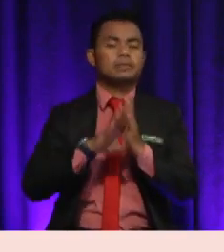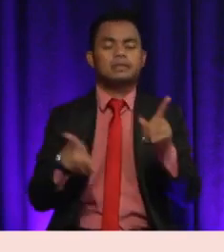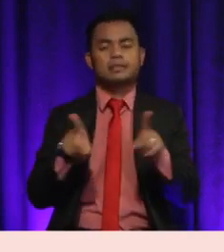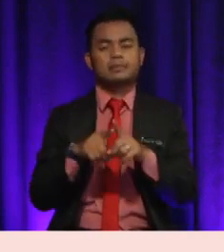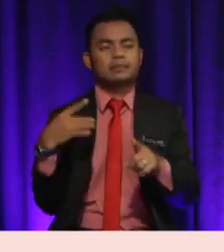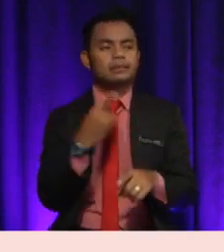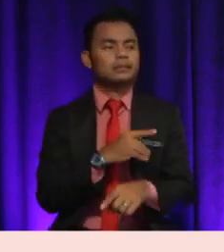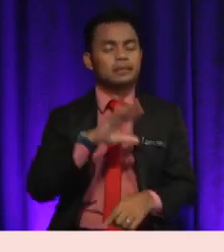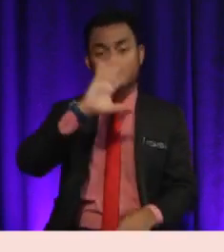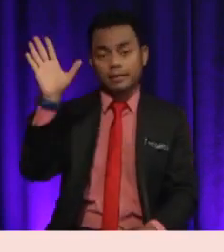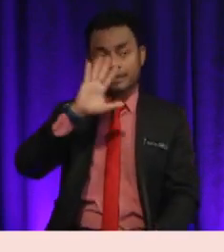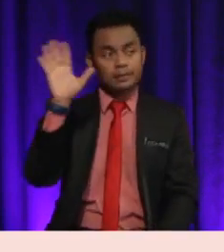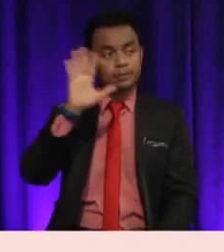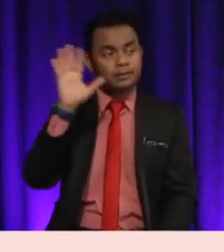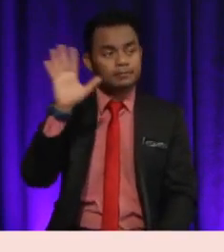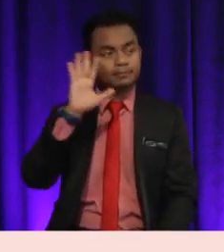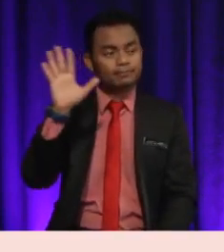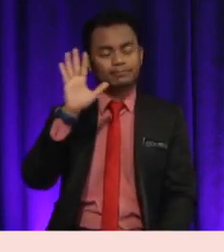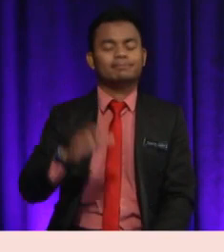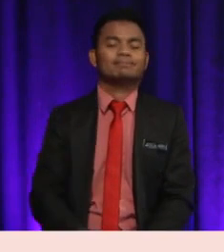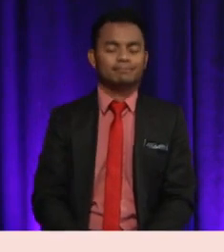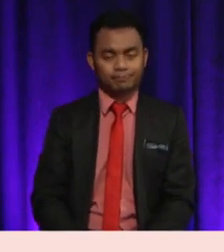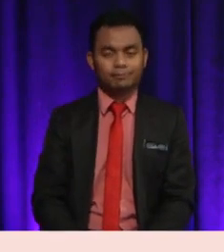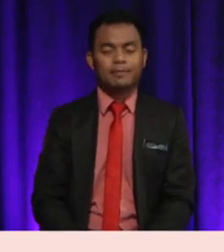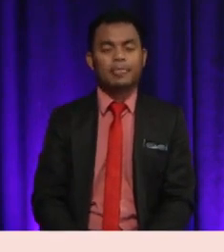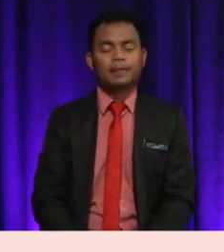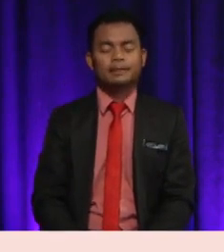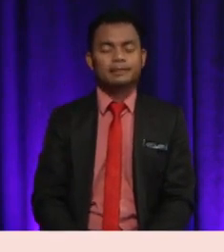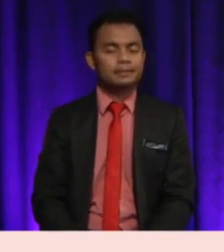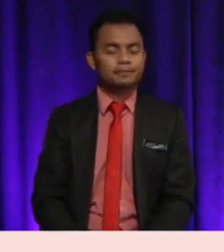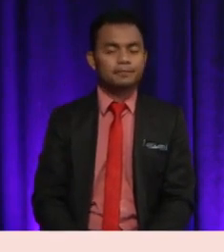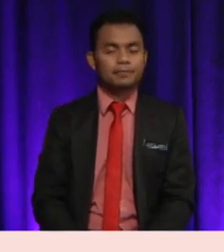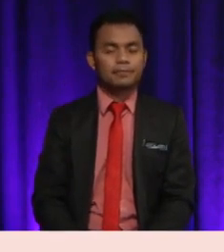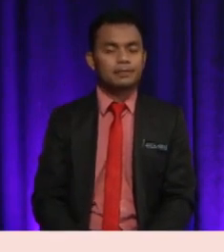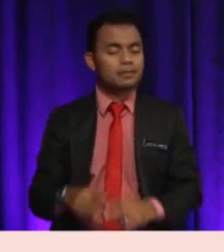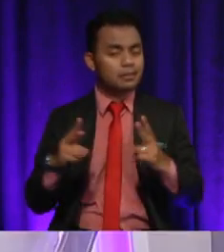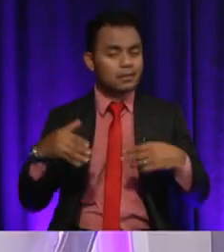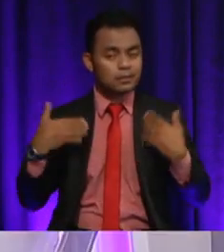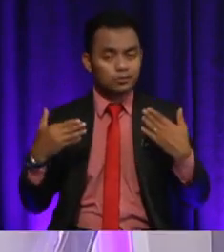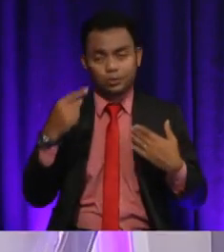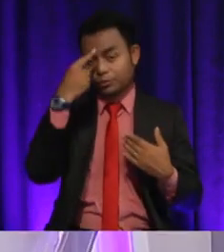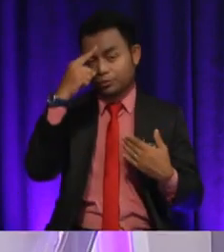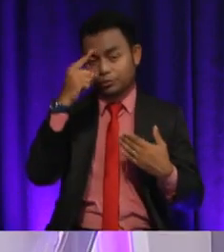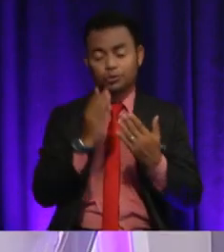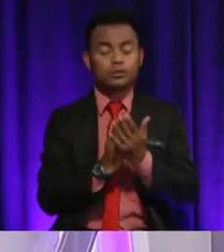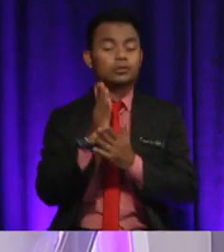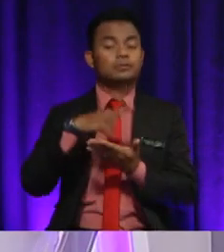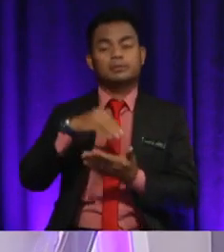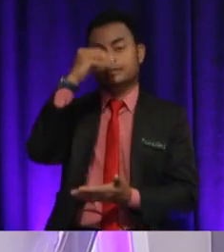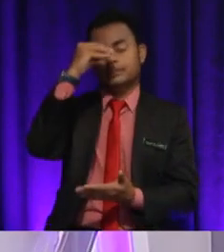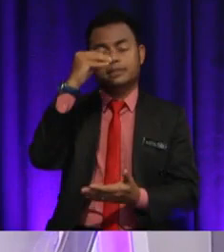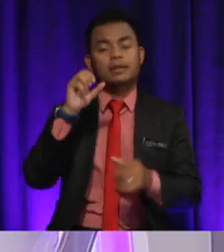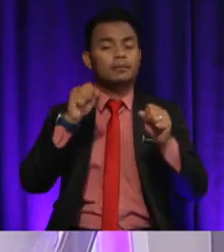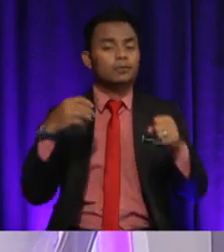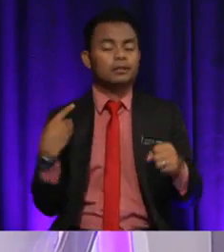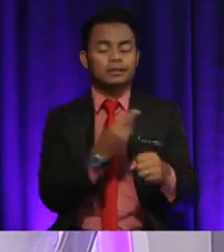wave, hi. Okay, we are excited to keep learning. Alright, teacher Liana, could you please proceed for our class